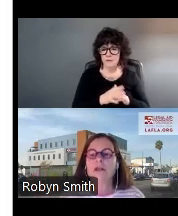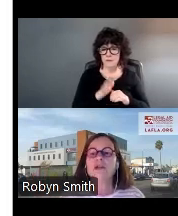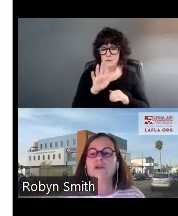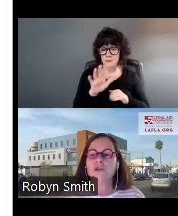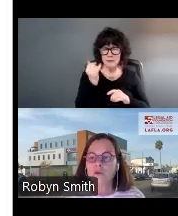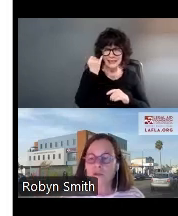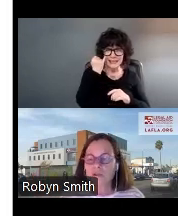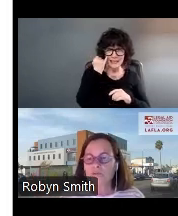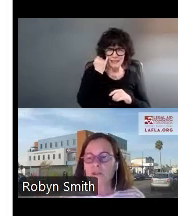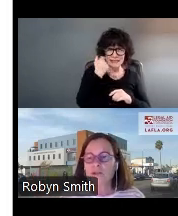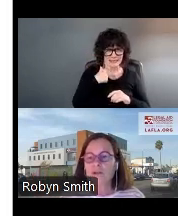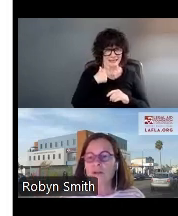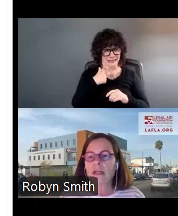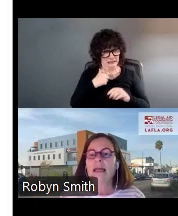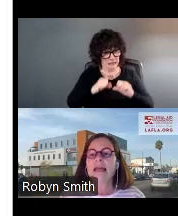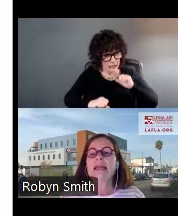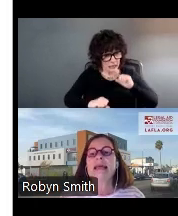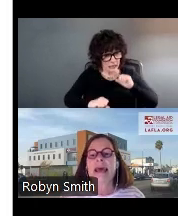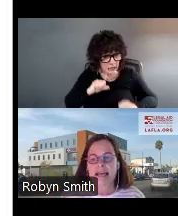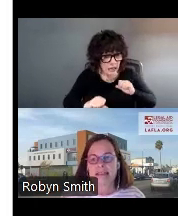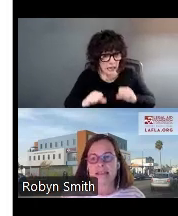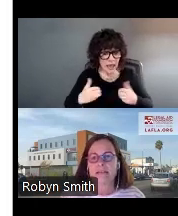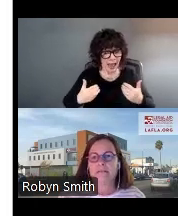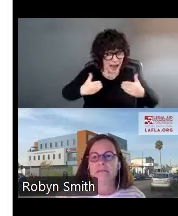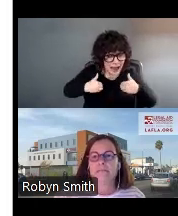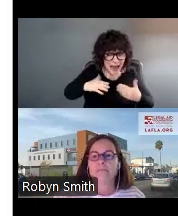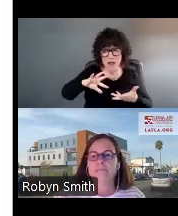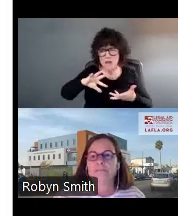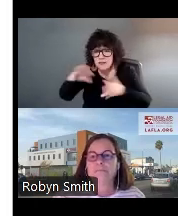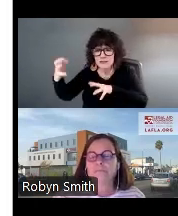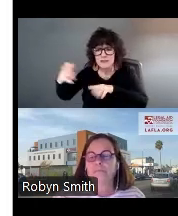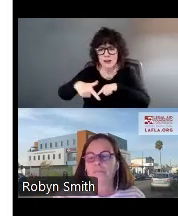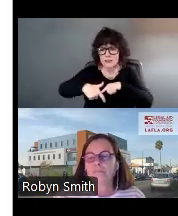call your loan servicer and ask.